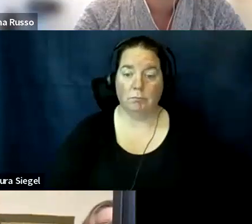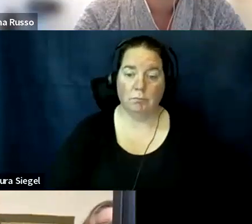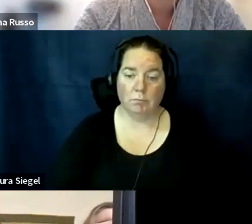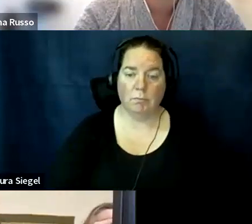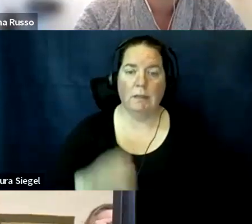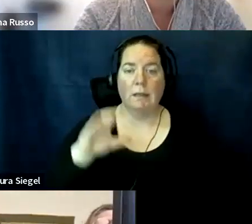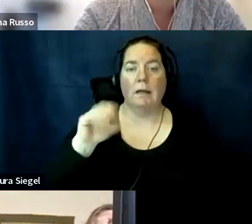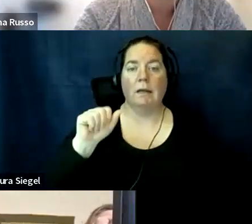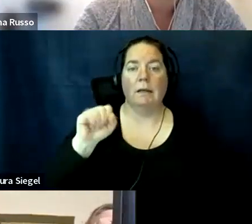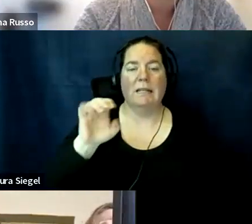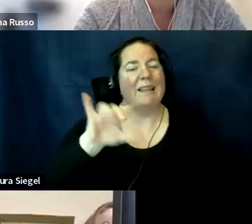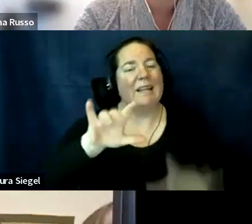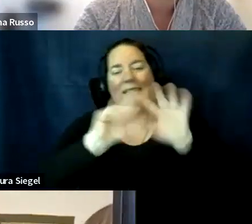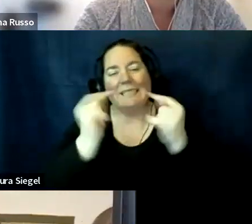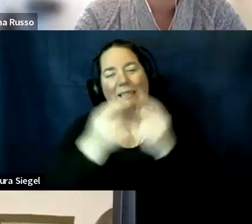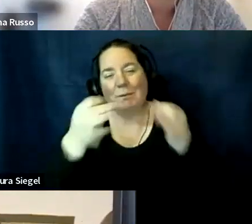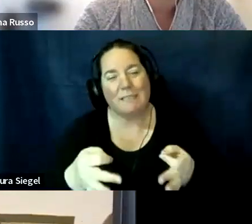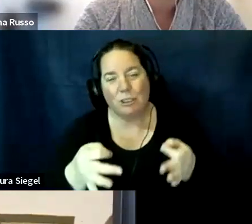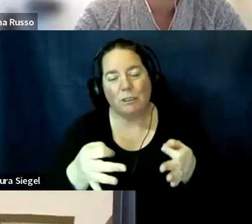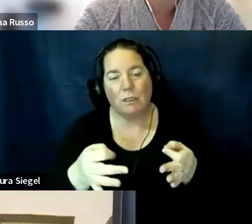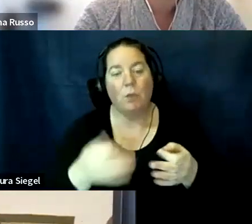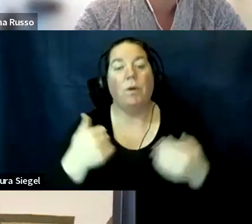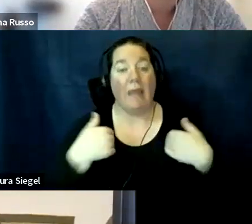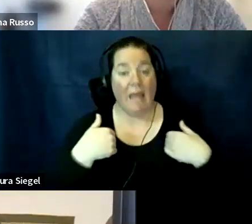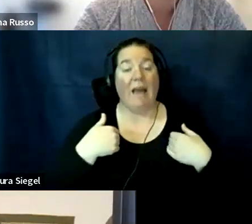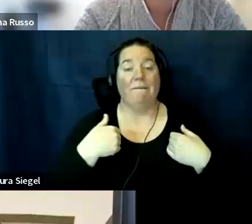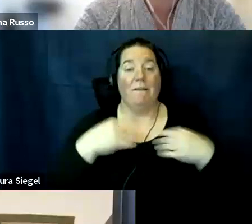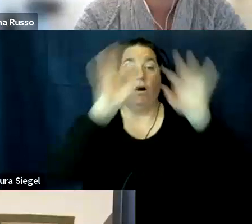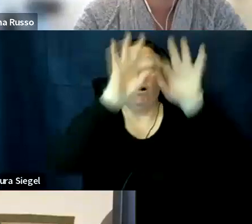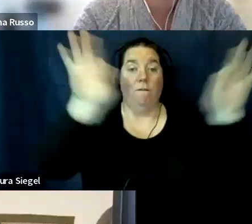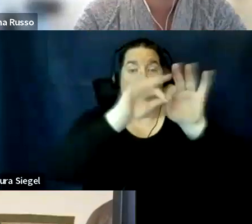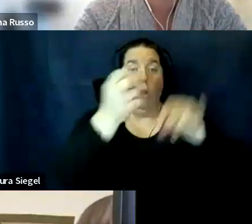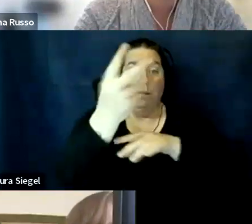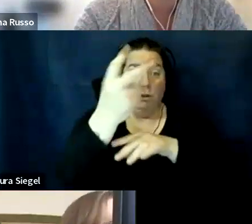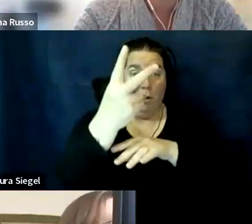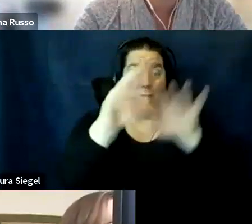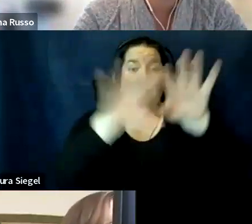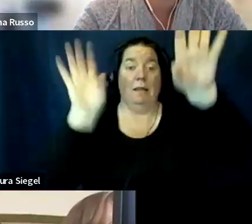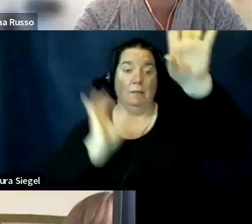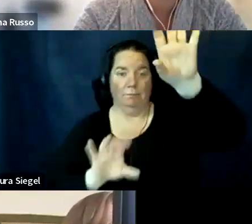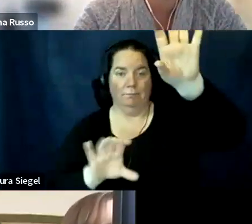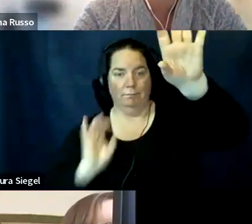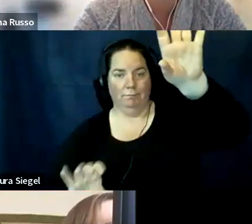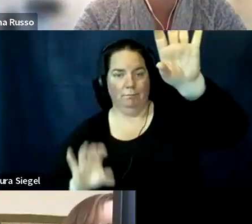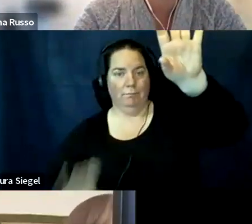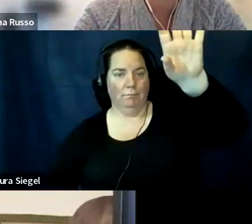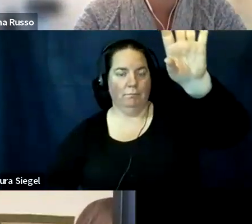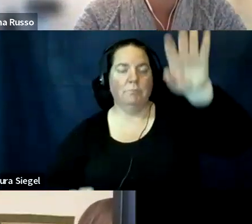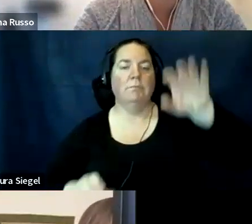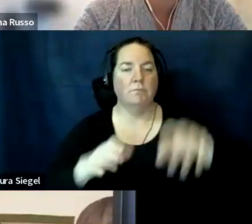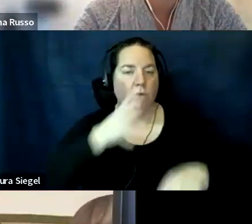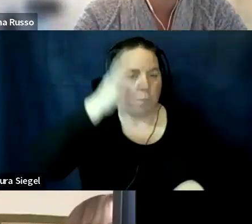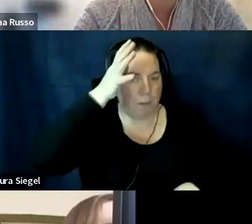That's really going to be a team decision. There's a particular section where Form 12 information can go, and then there's multiple sections throughout the IEP where